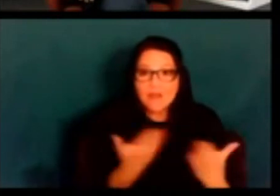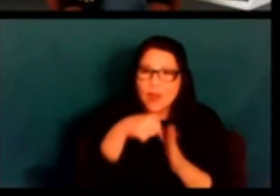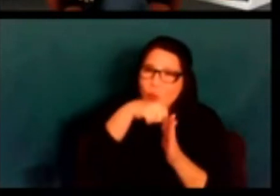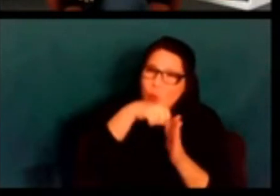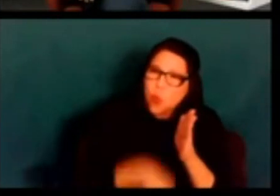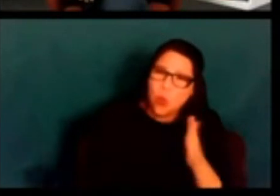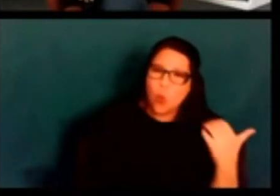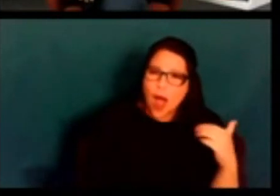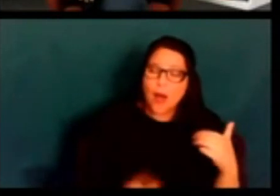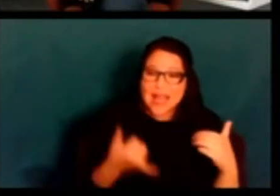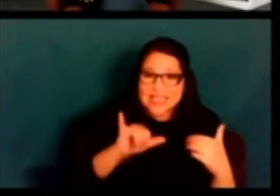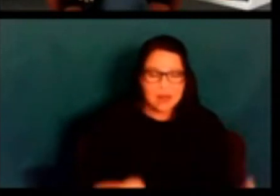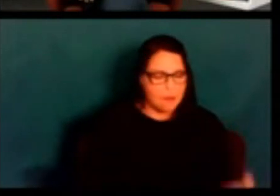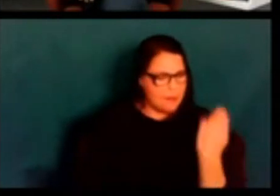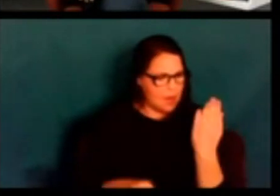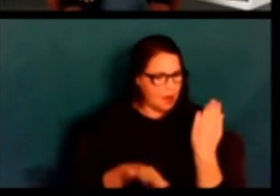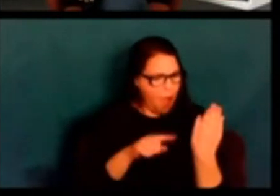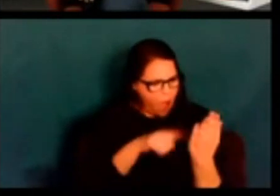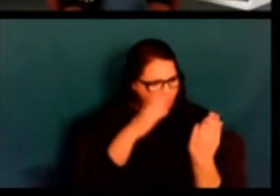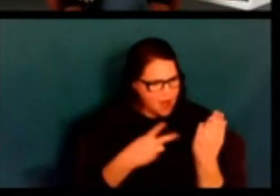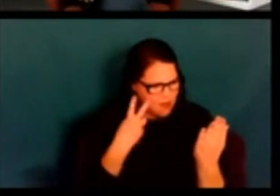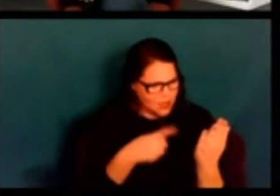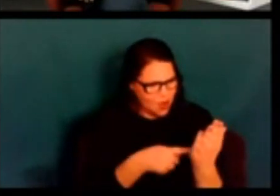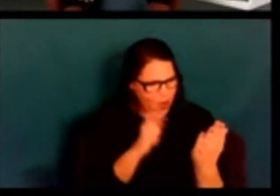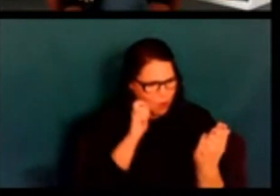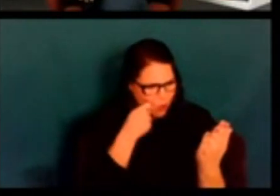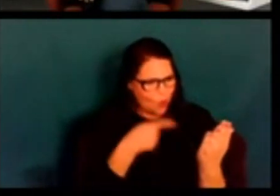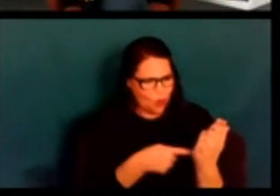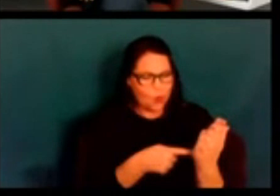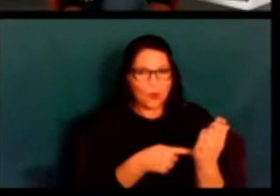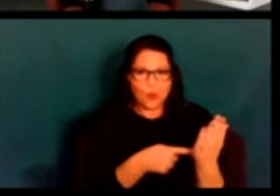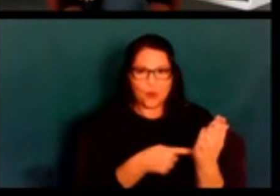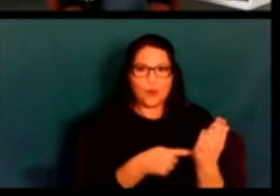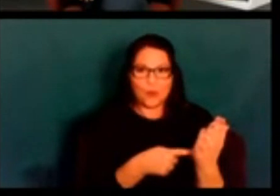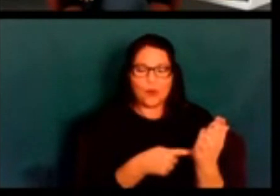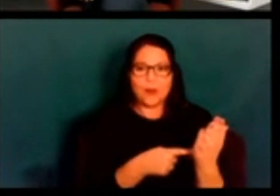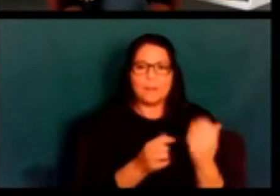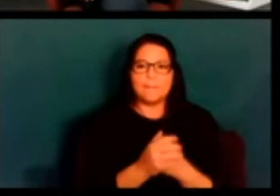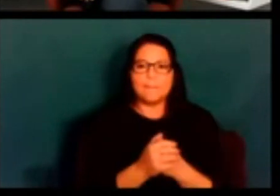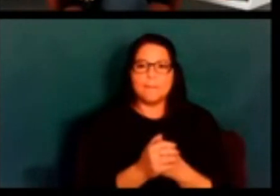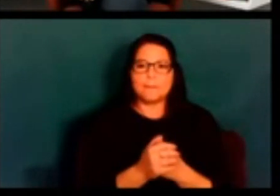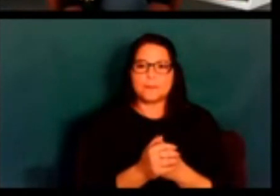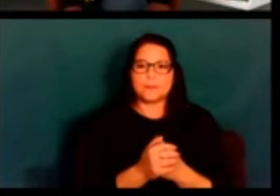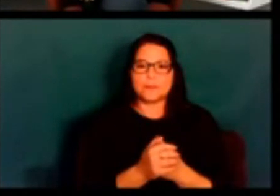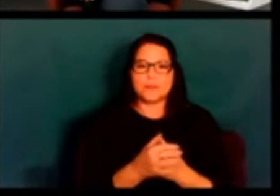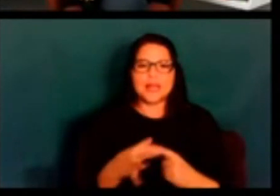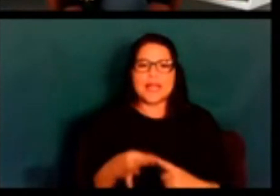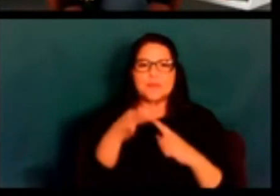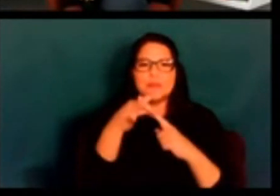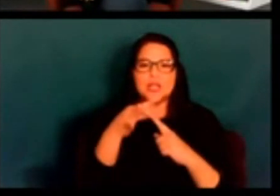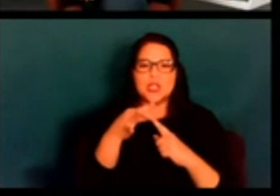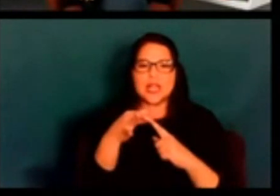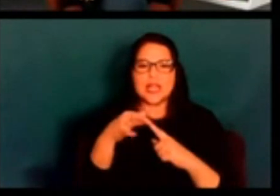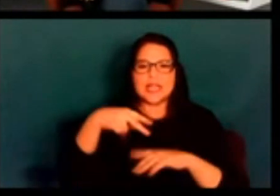I still can pick up those albums and find something that I haven't seen before. Yes, sir. Especially like on the one Standing on the Verge